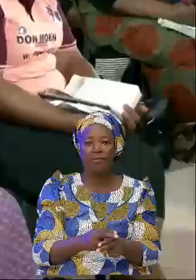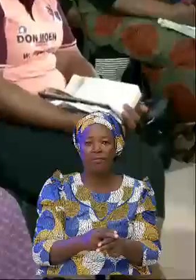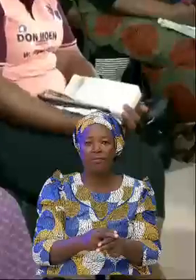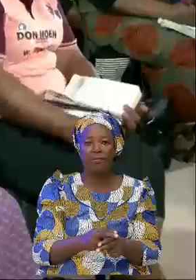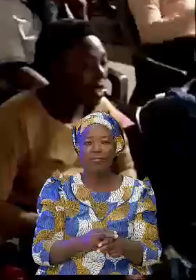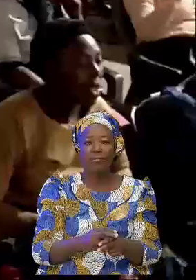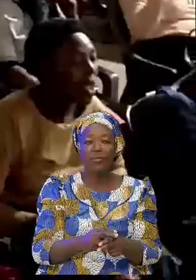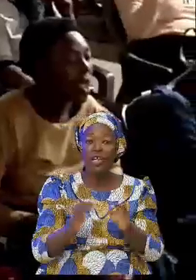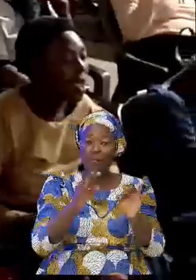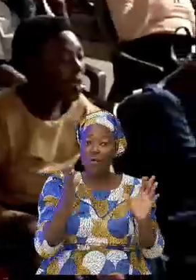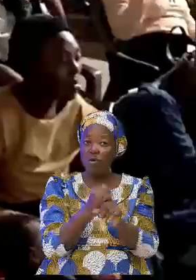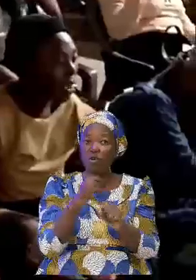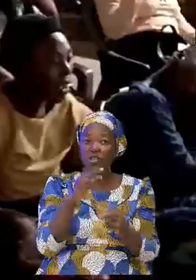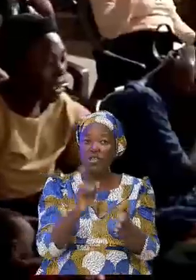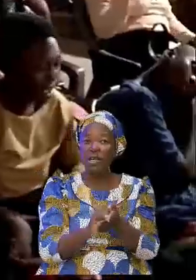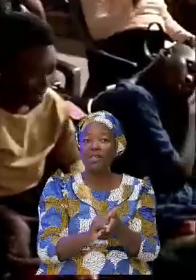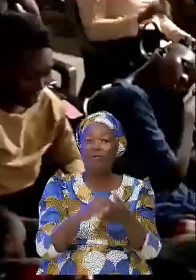Jesus' name. Yeah.